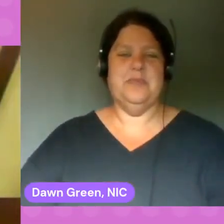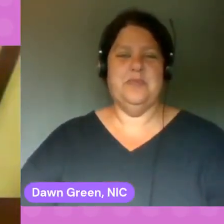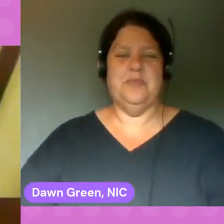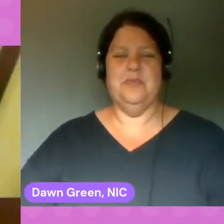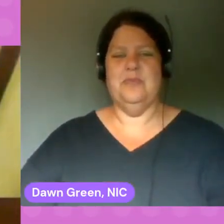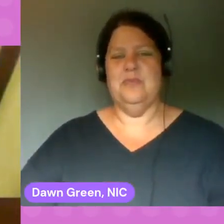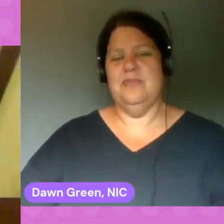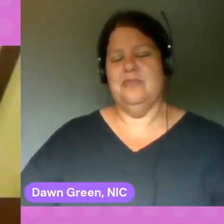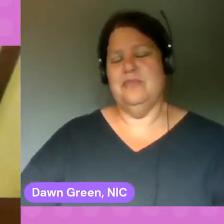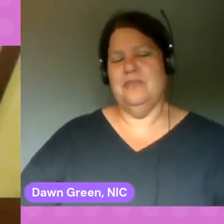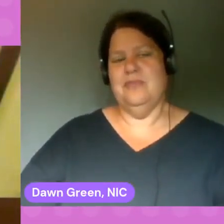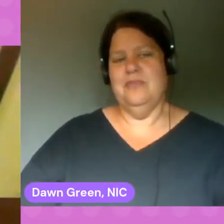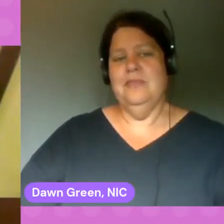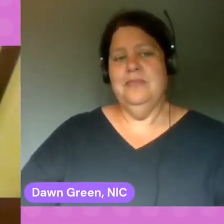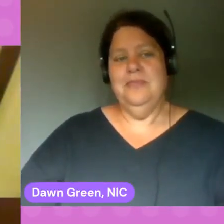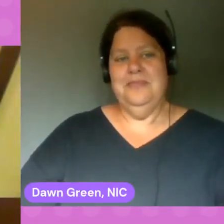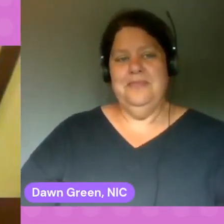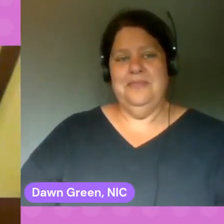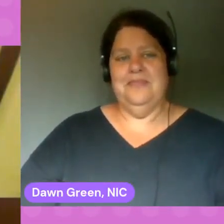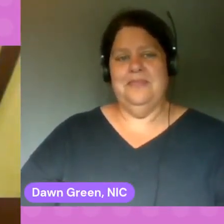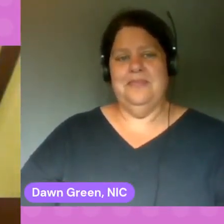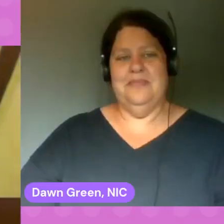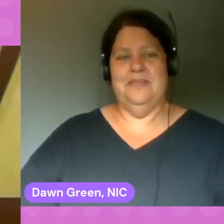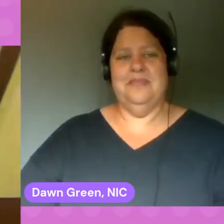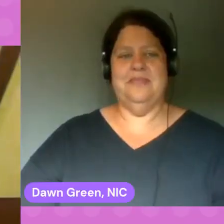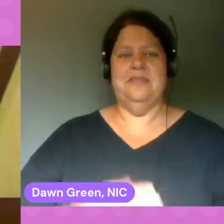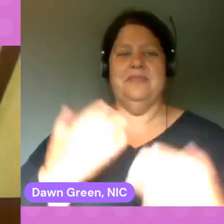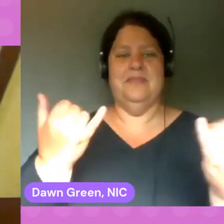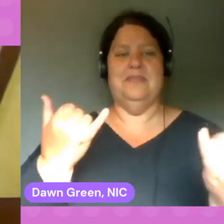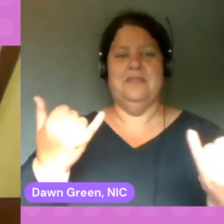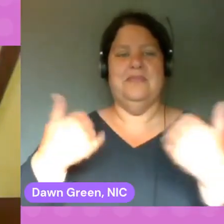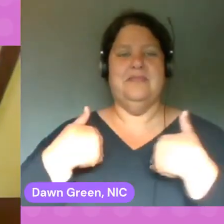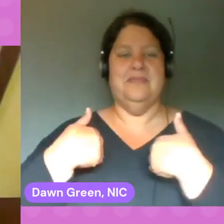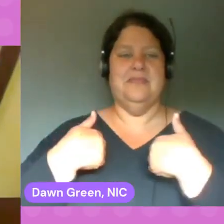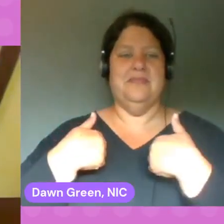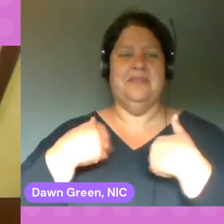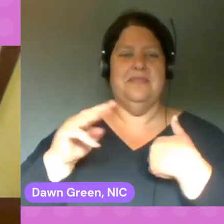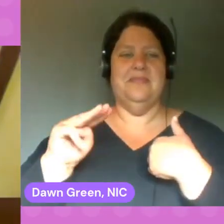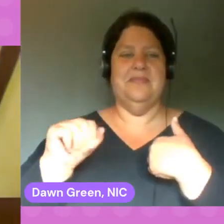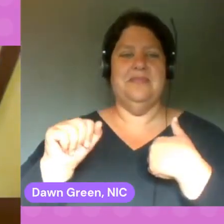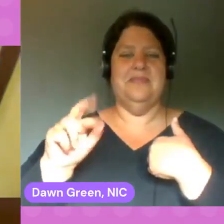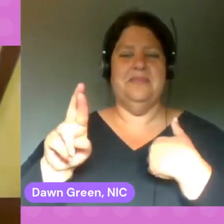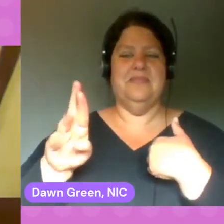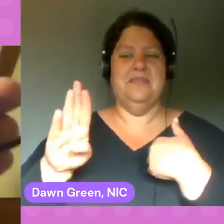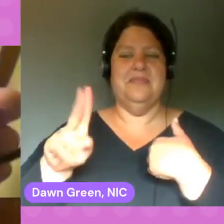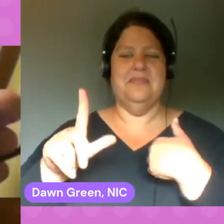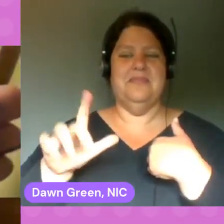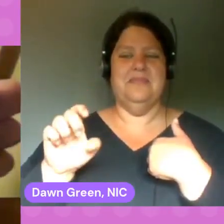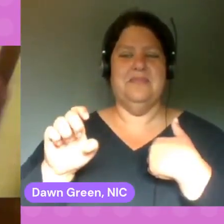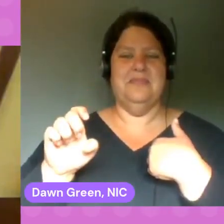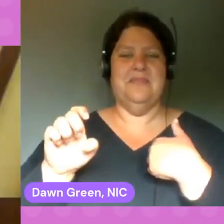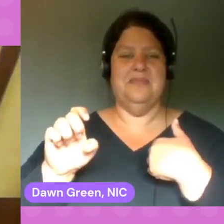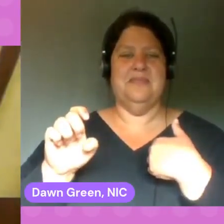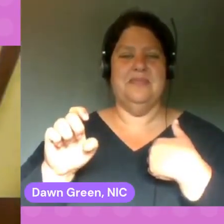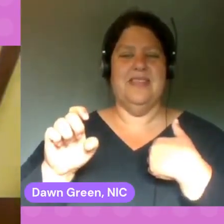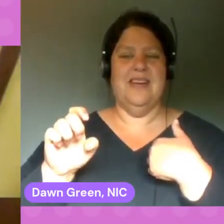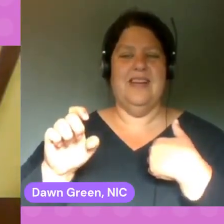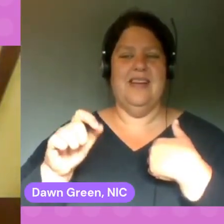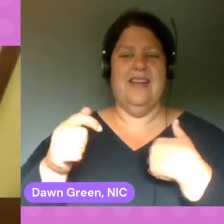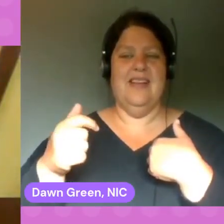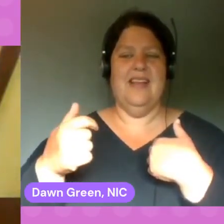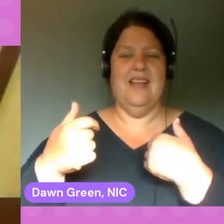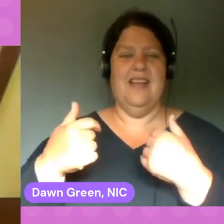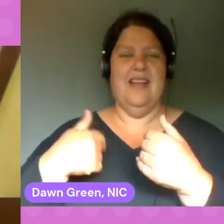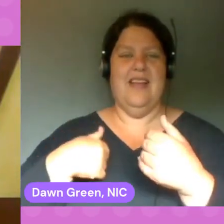So I have today I have these like marbles on my table. So what I did was